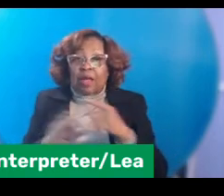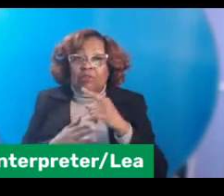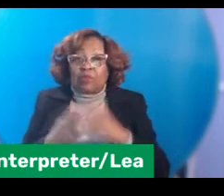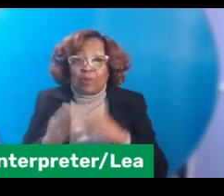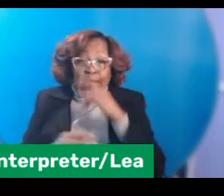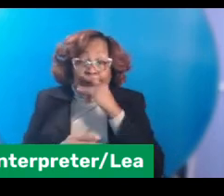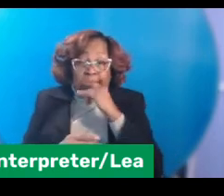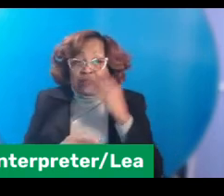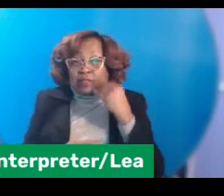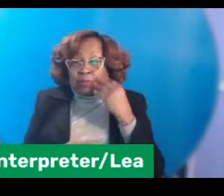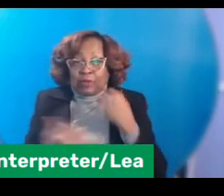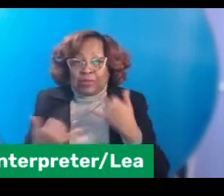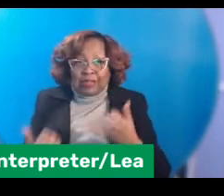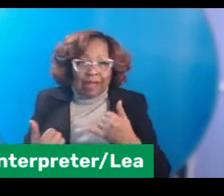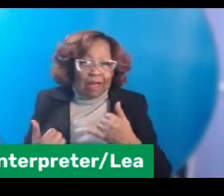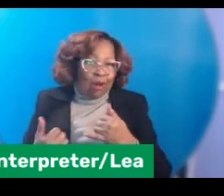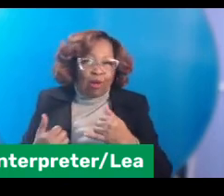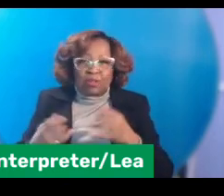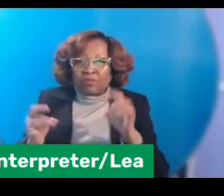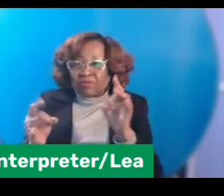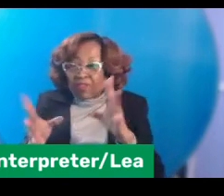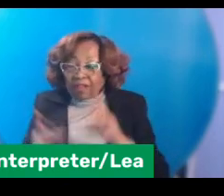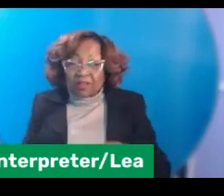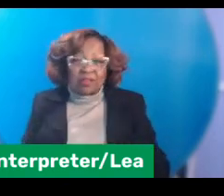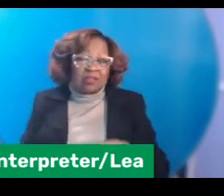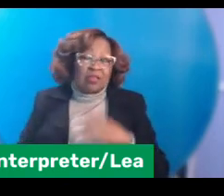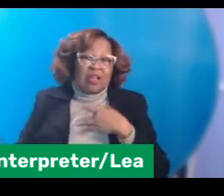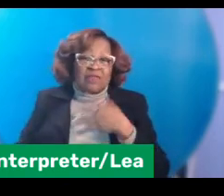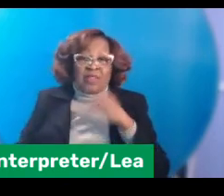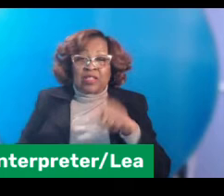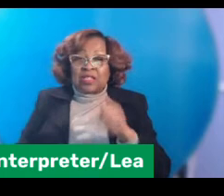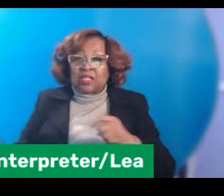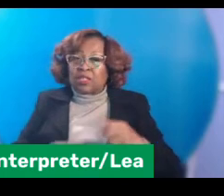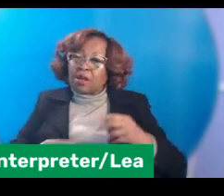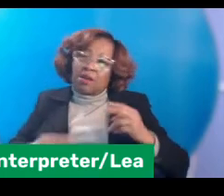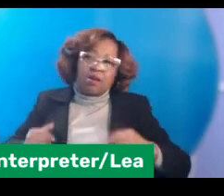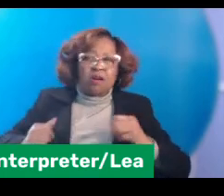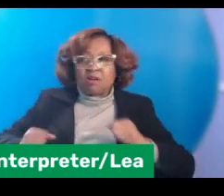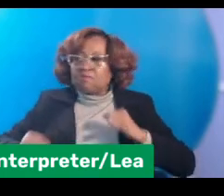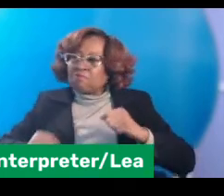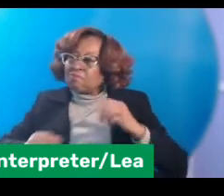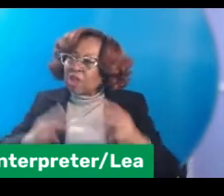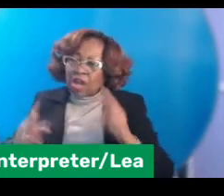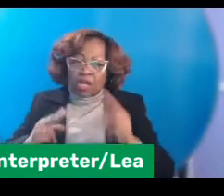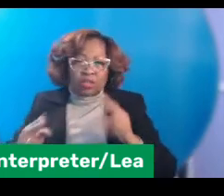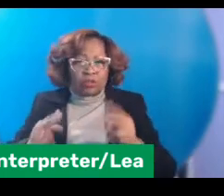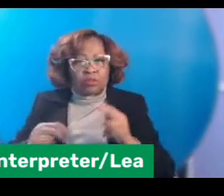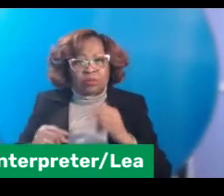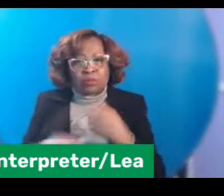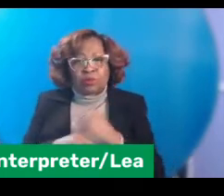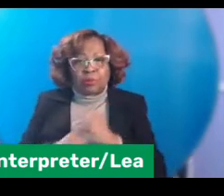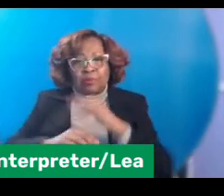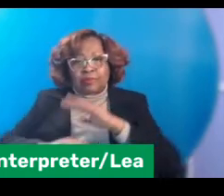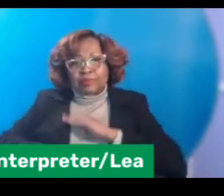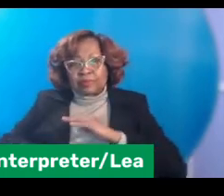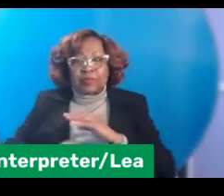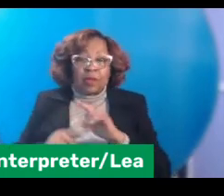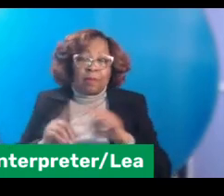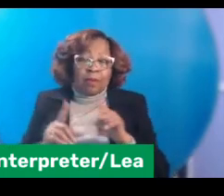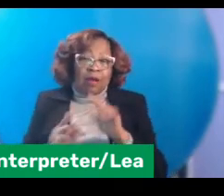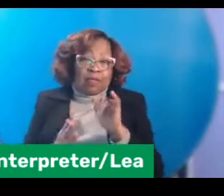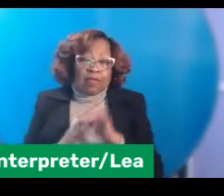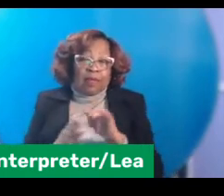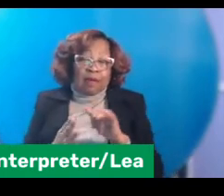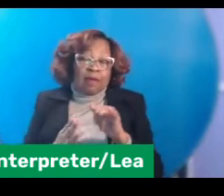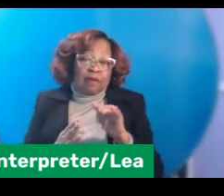the hopelessness, the violence, feeling the need to hustle to make ends meet. But since then, Pastor Jody has